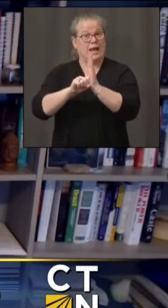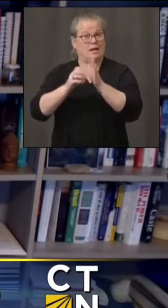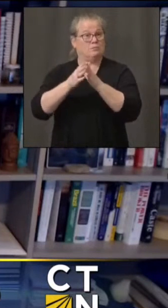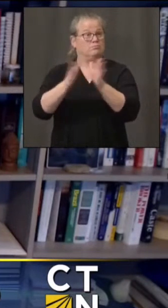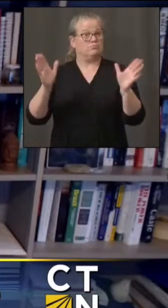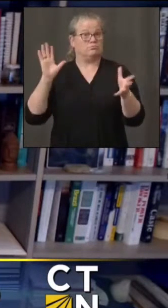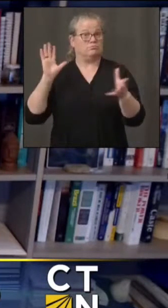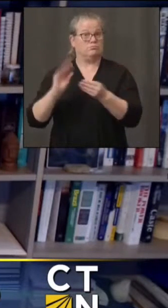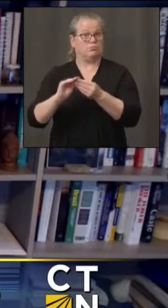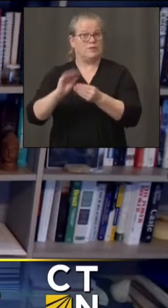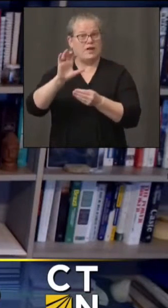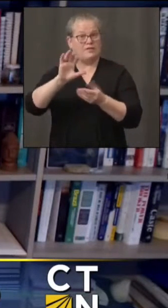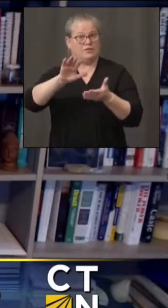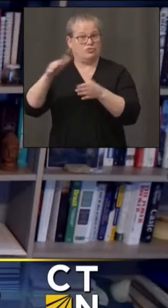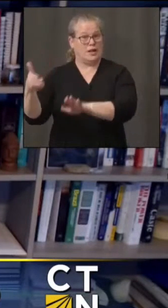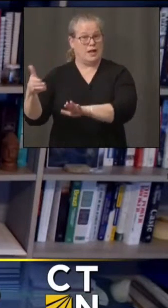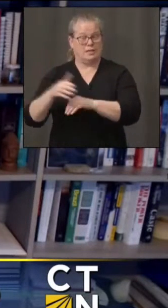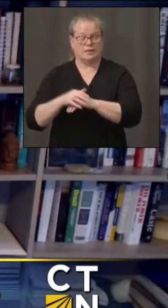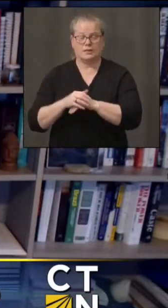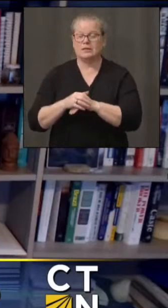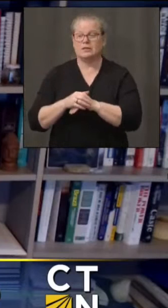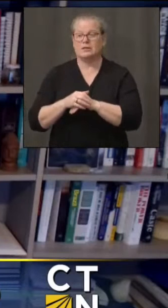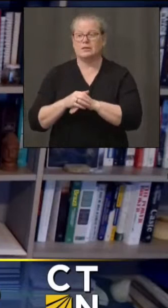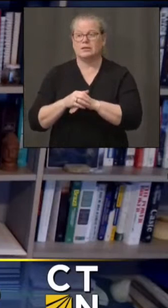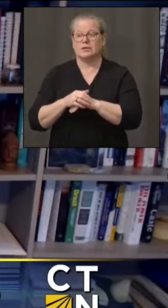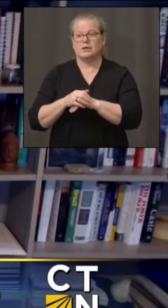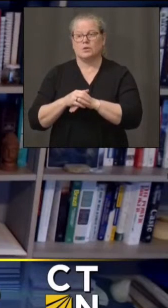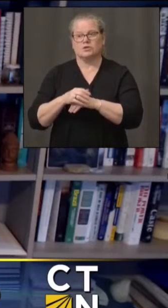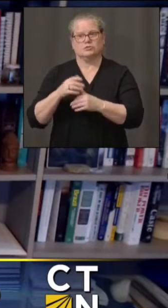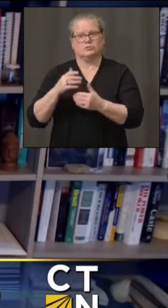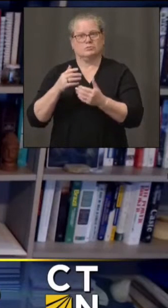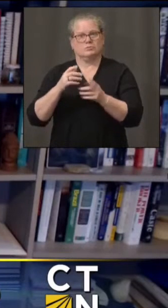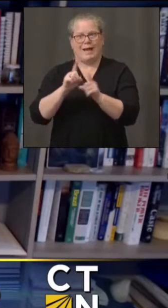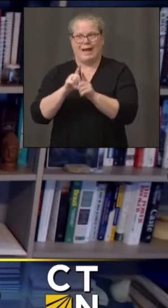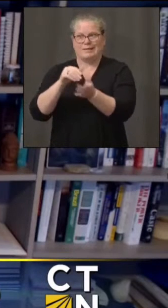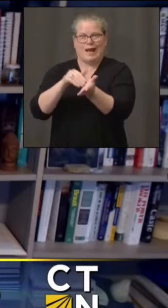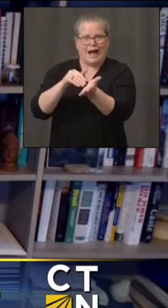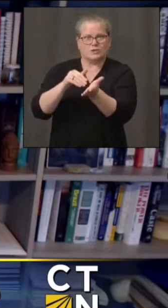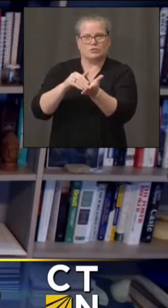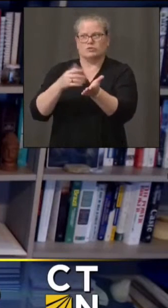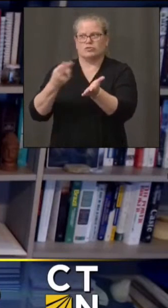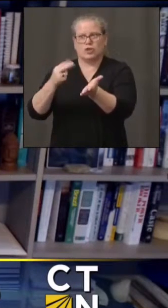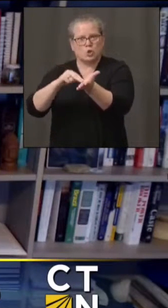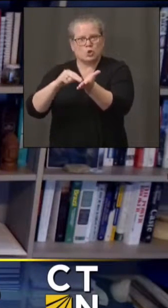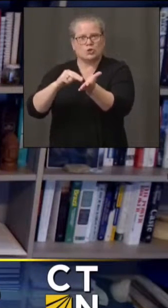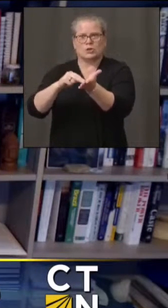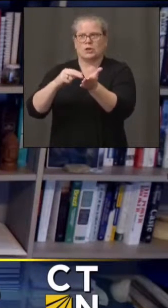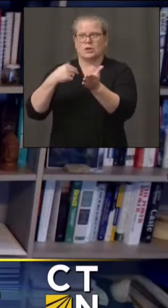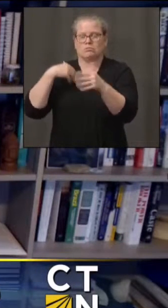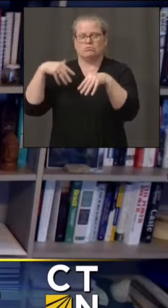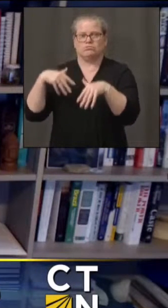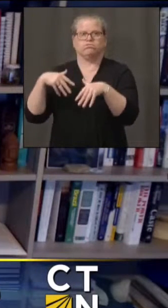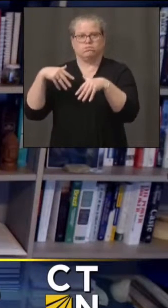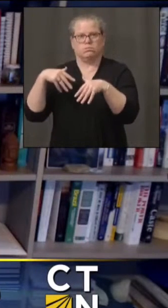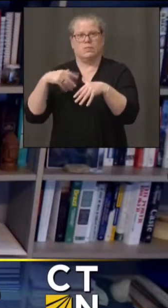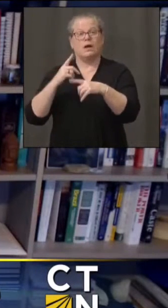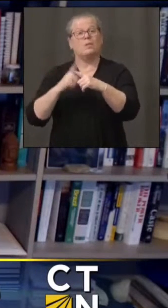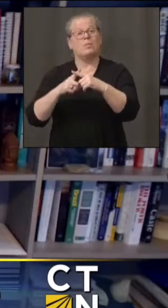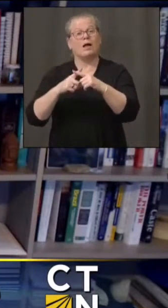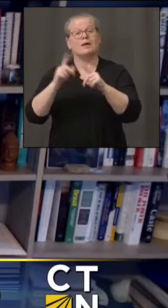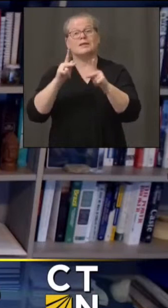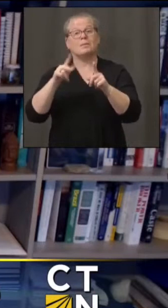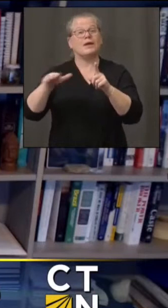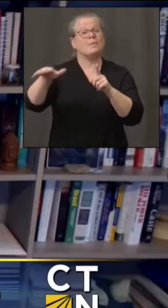it really, which struck us, both healthcare professionals as well as the public servants throughout,